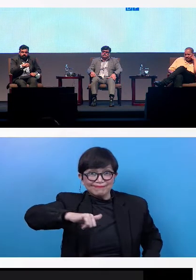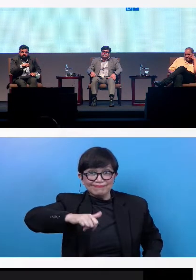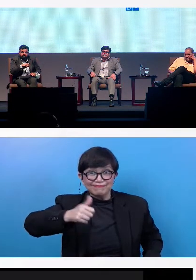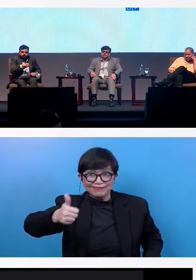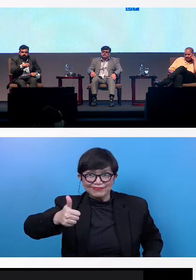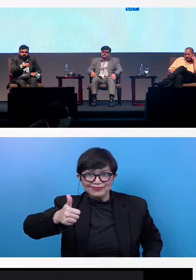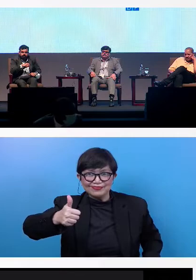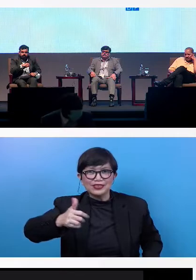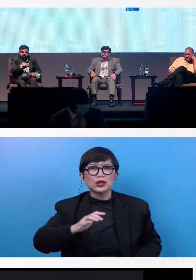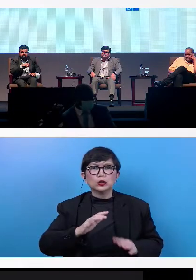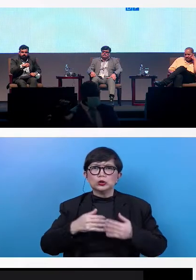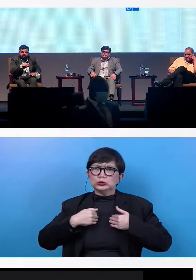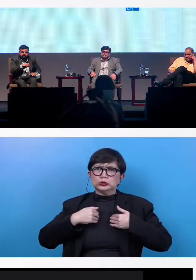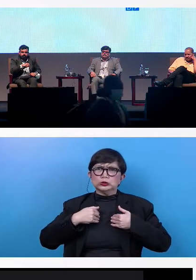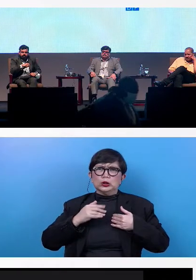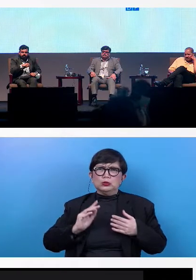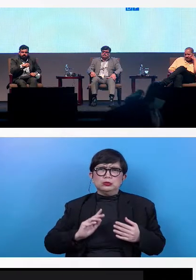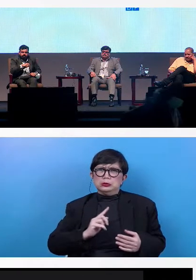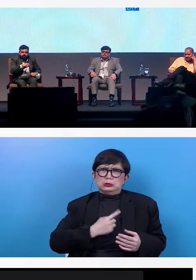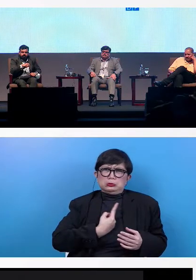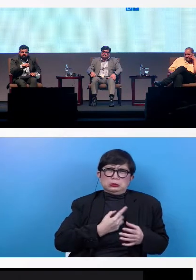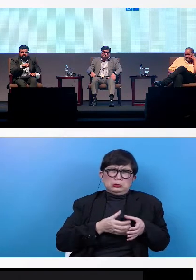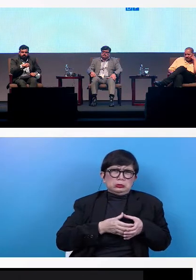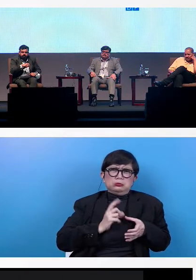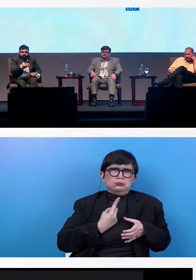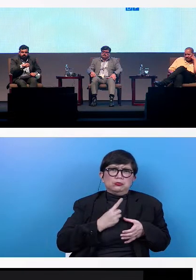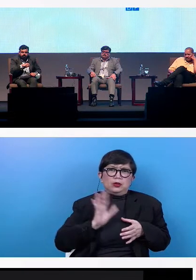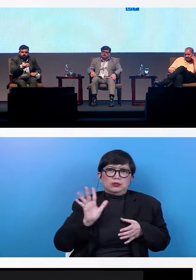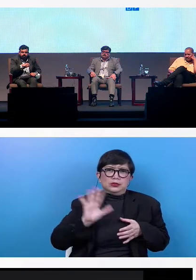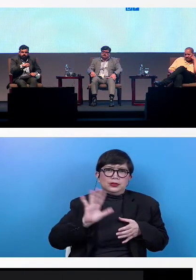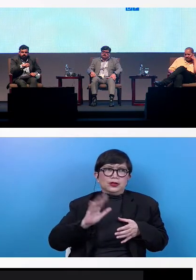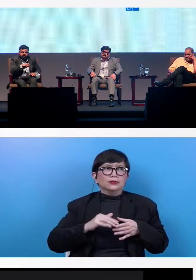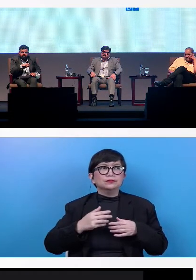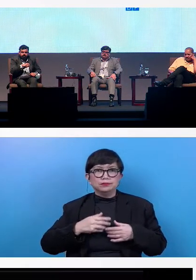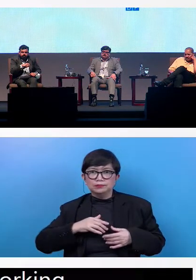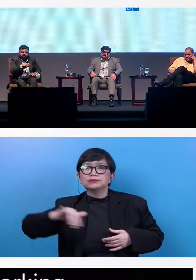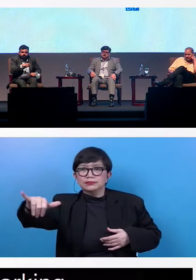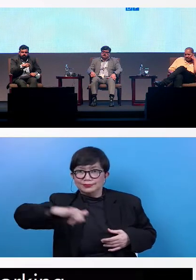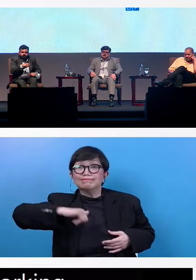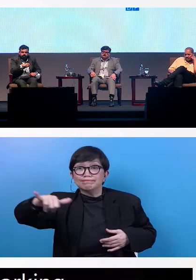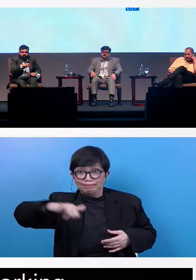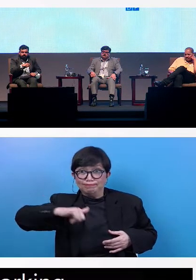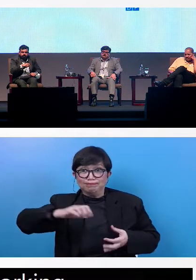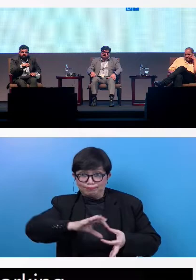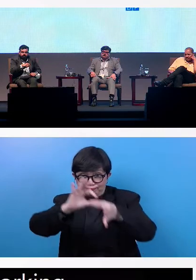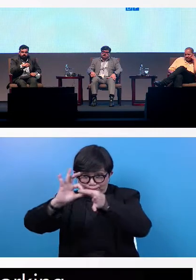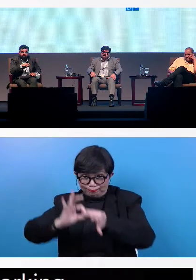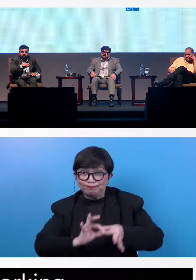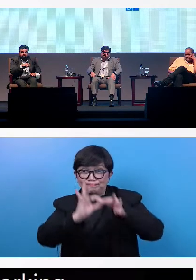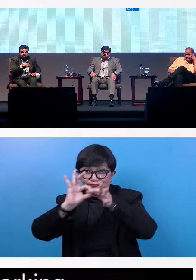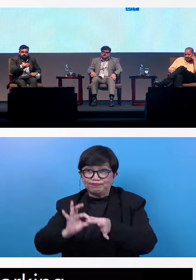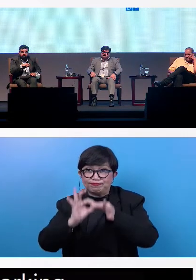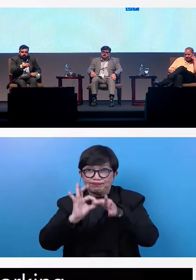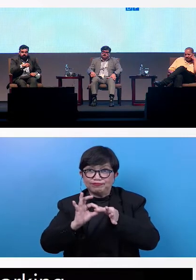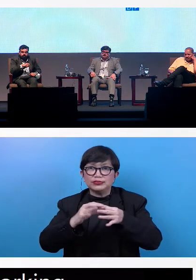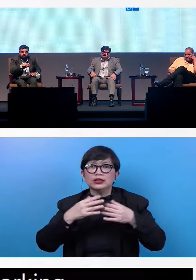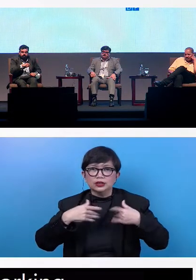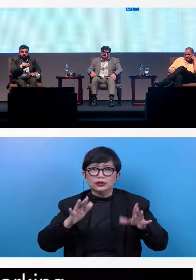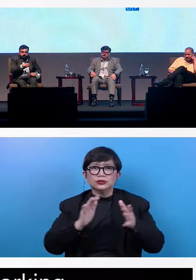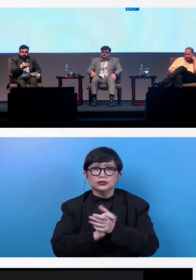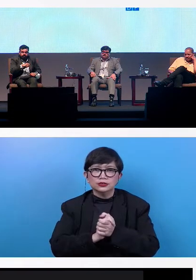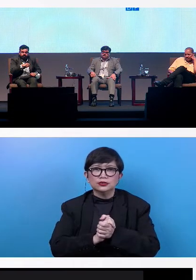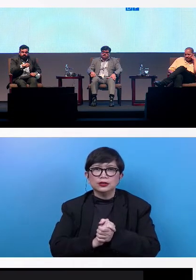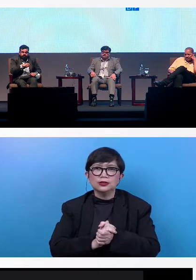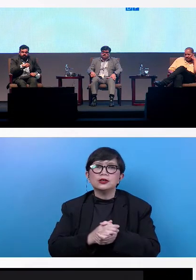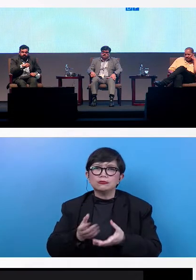in groups. The silos have to go, and we have to start talking to each other much better. And we have to start looking at what the real